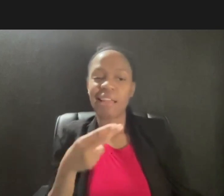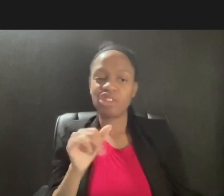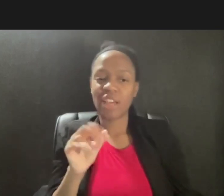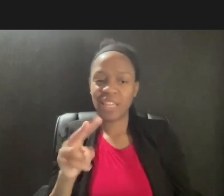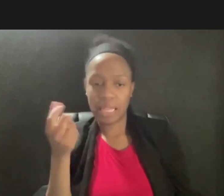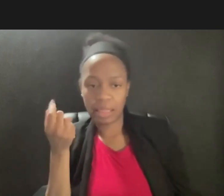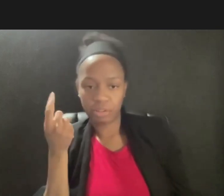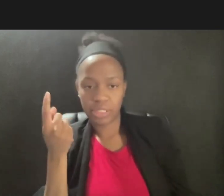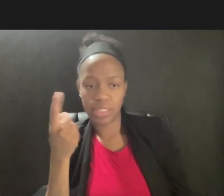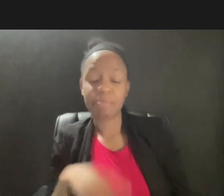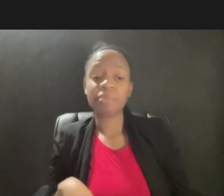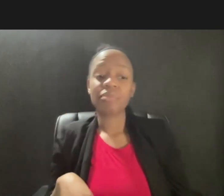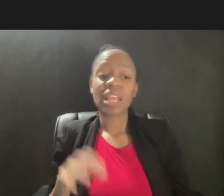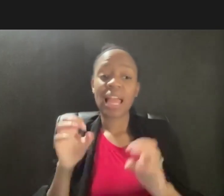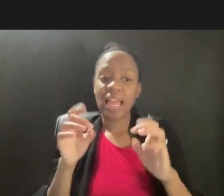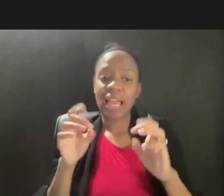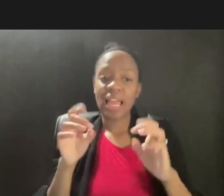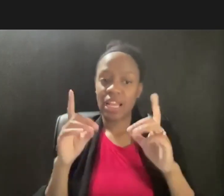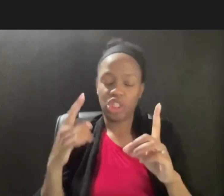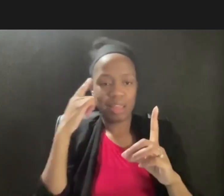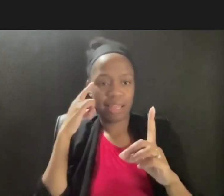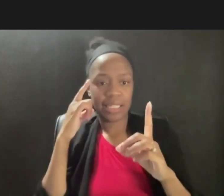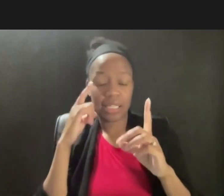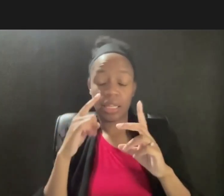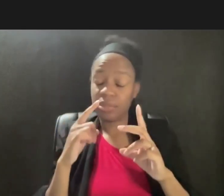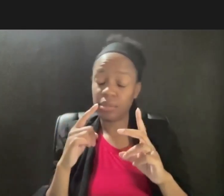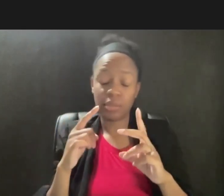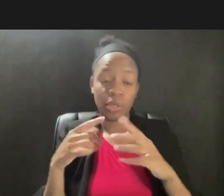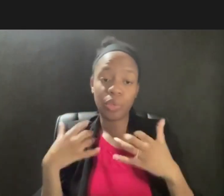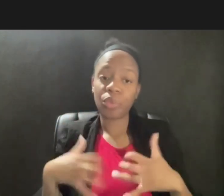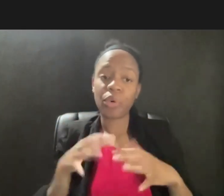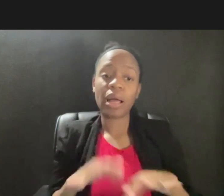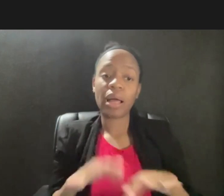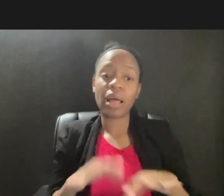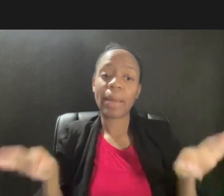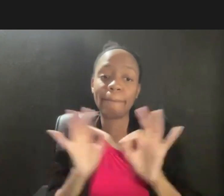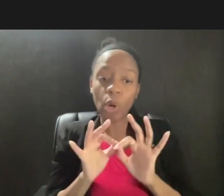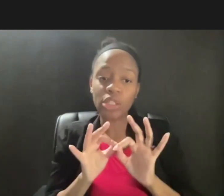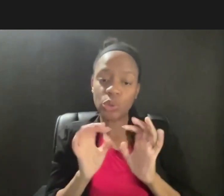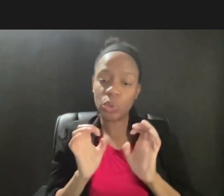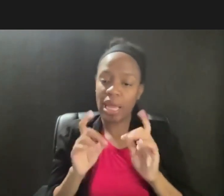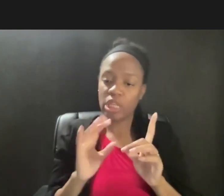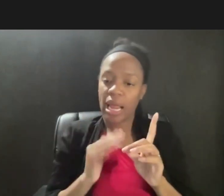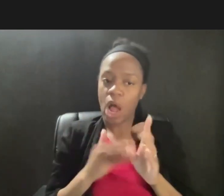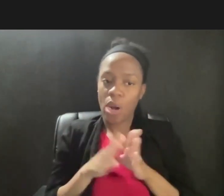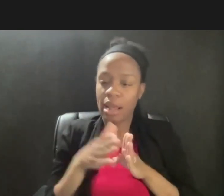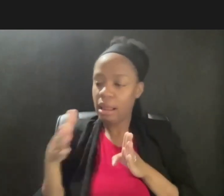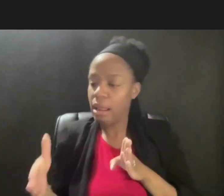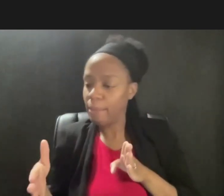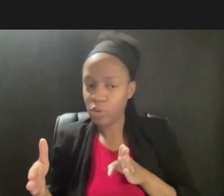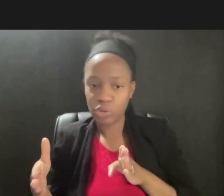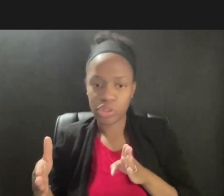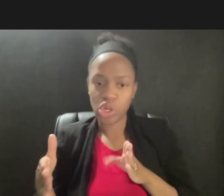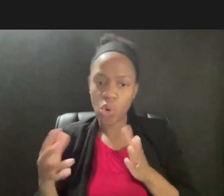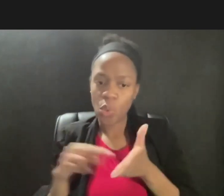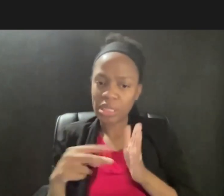so education, I think, is extremely important. Educating our neighbors on what it means to be living with HIV,